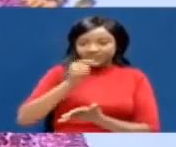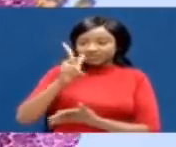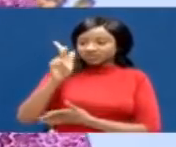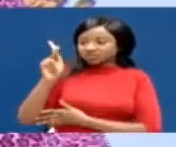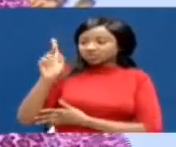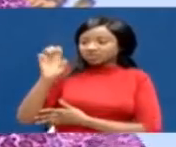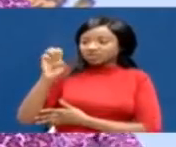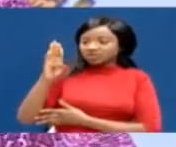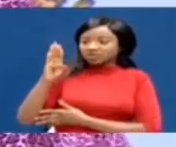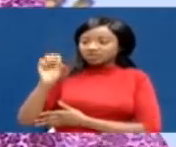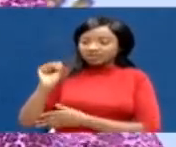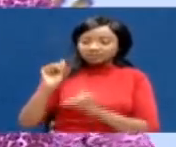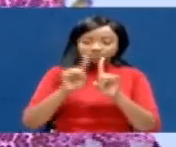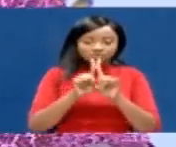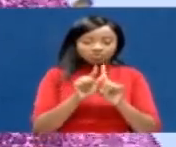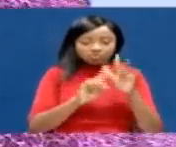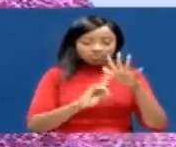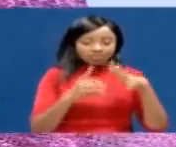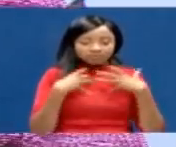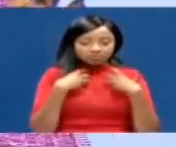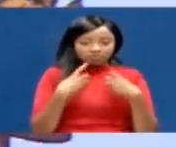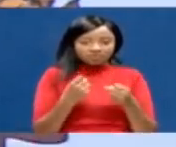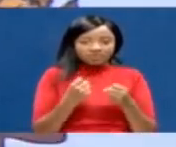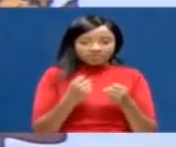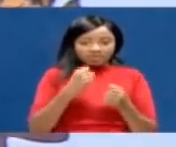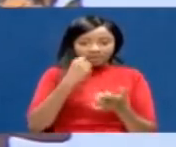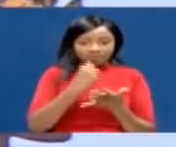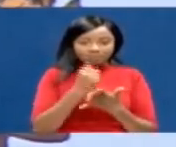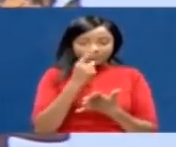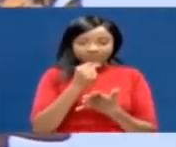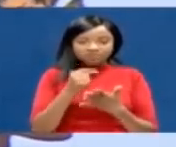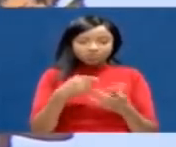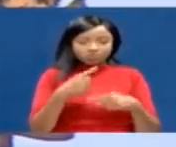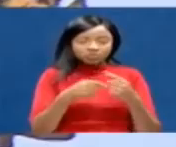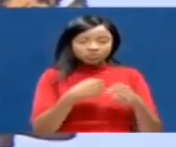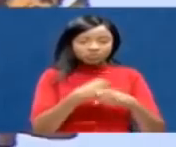the Ministry of Health for production.